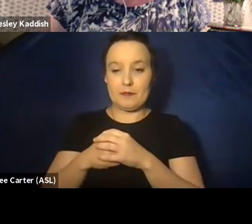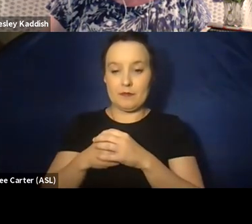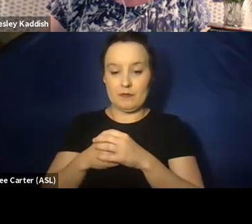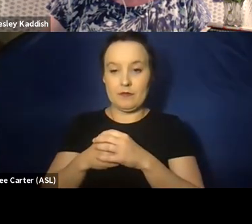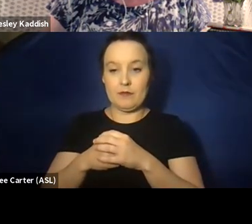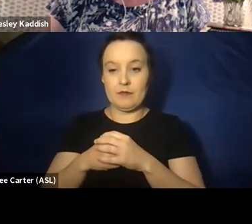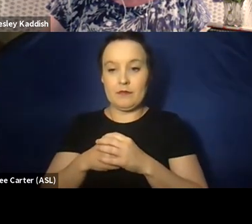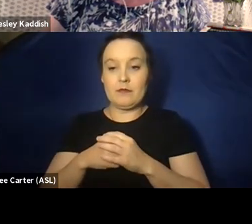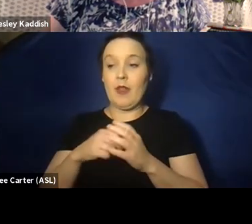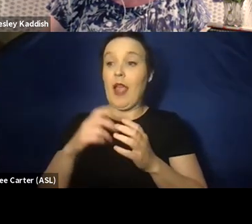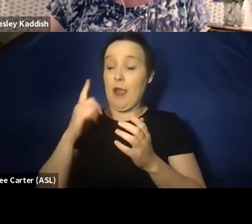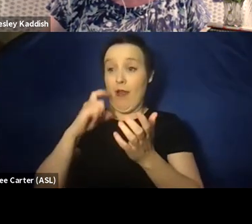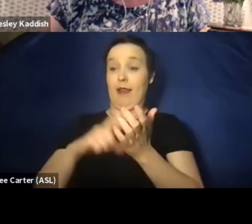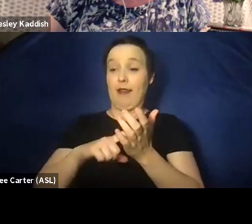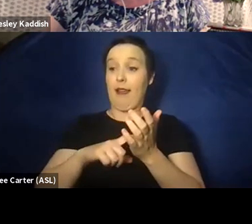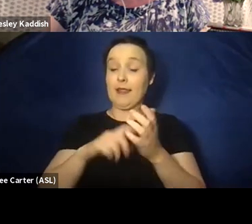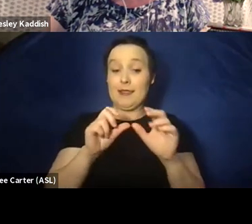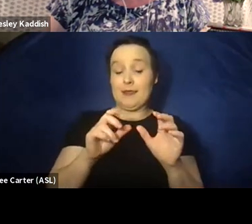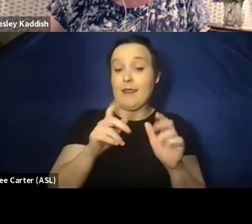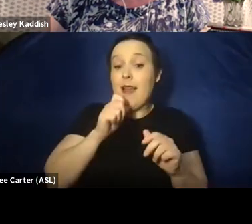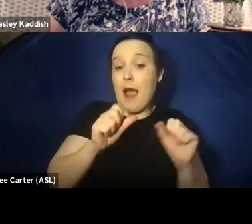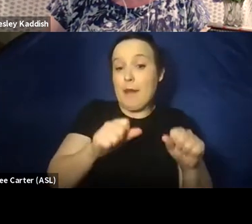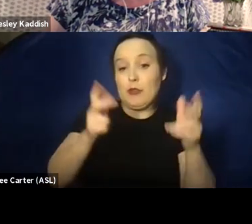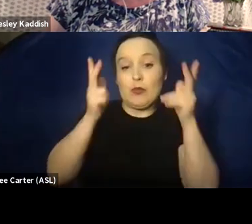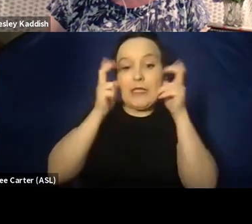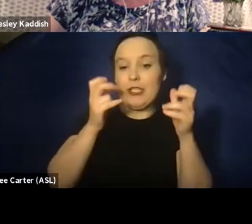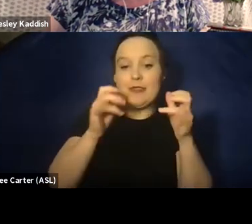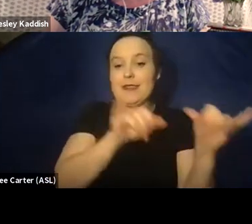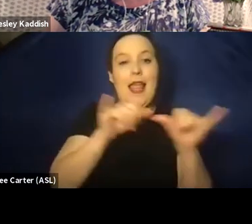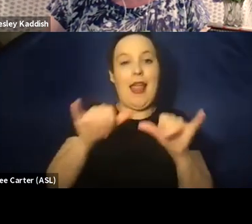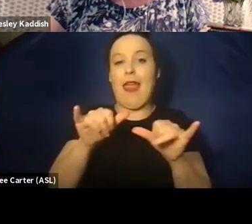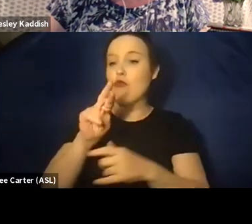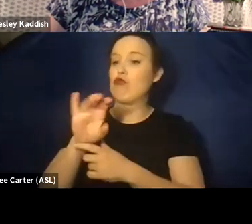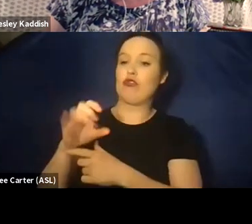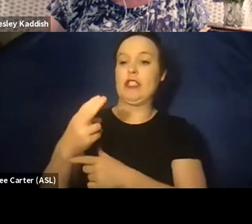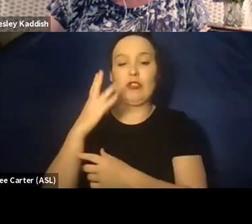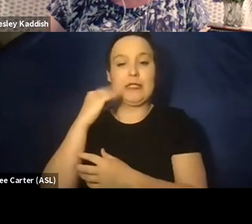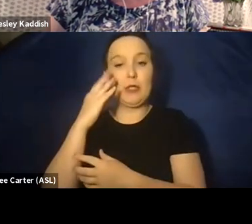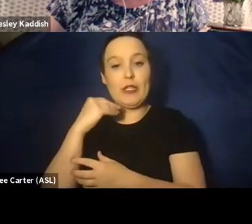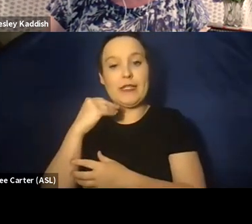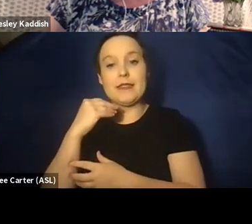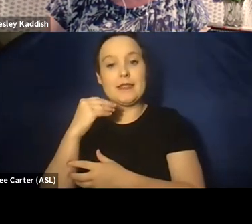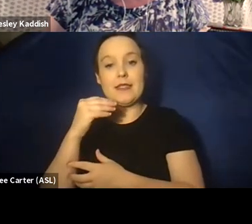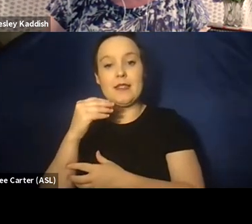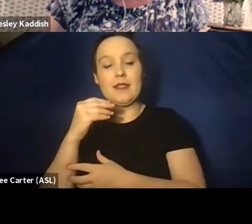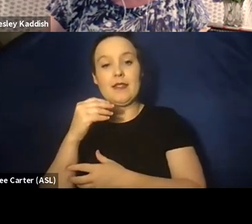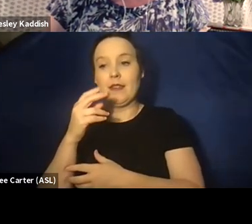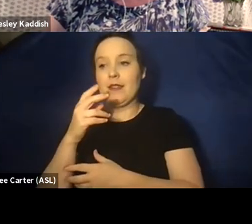not hearing as well as hearing, that the experience of this question, you know, what do you